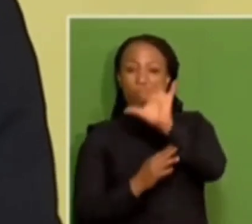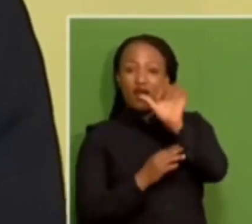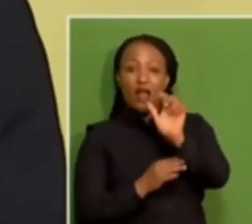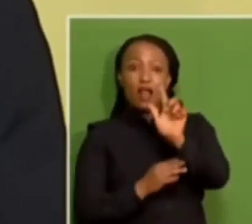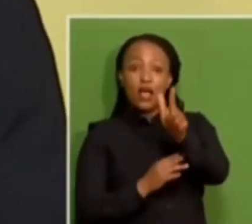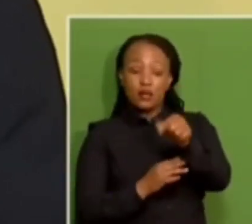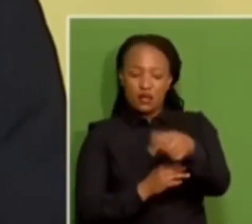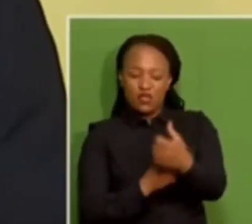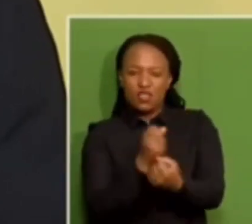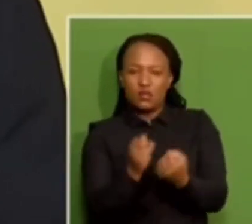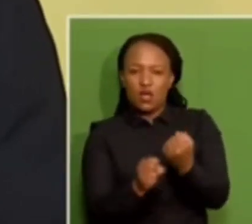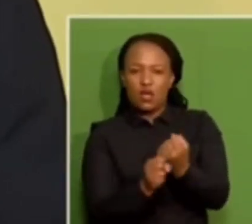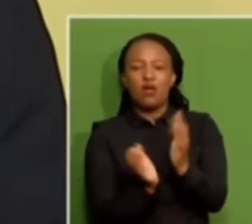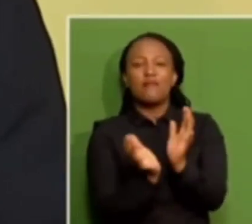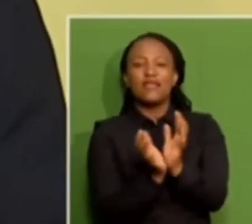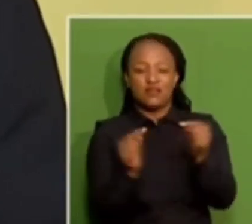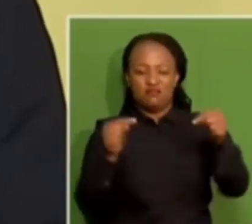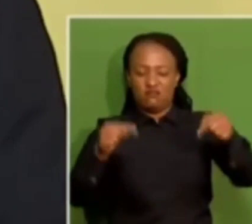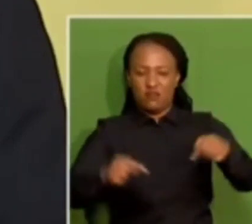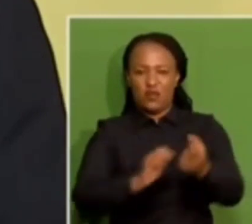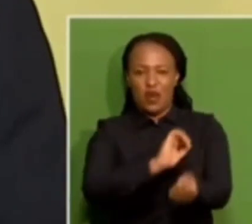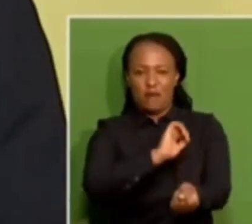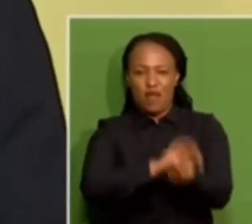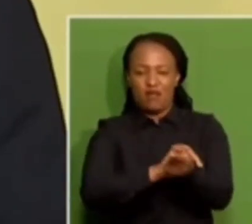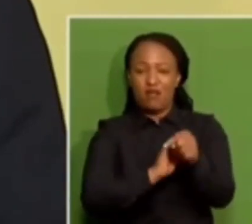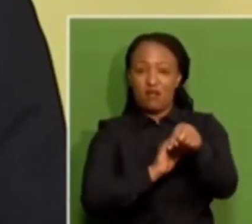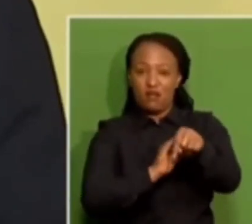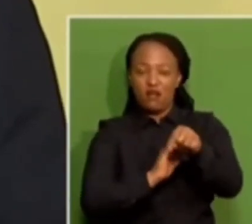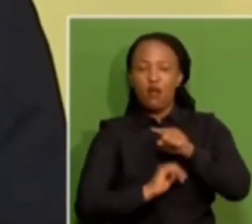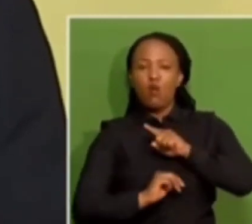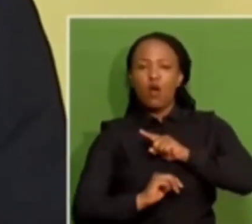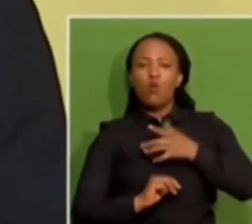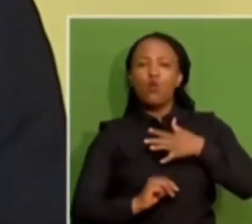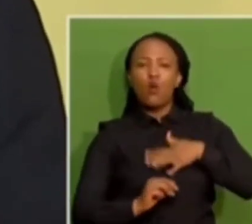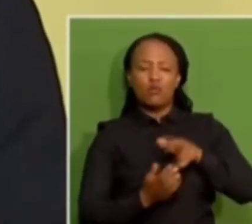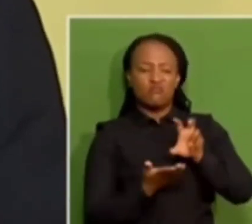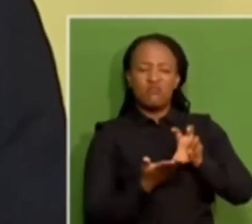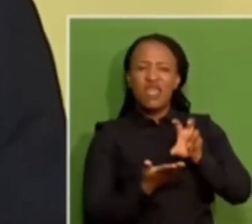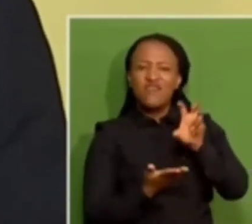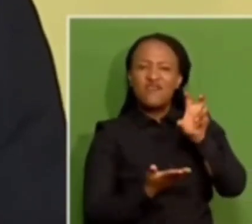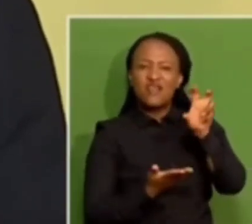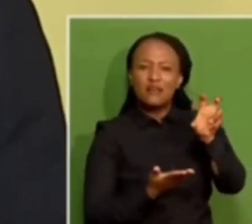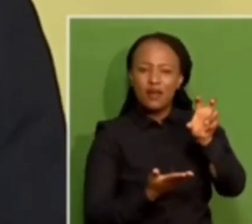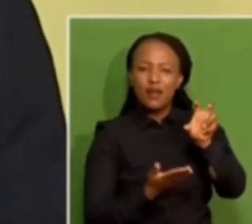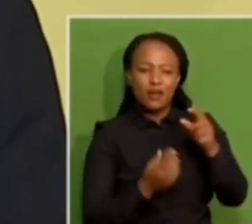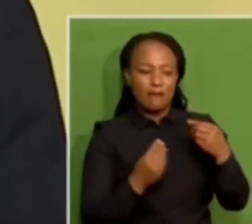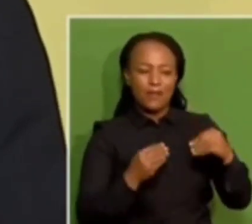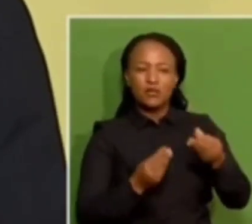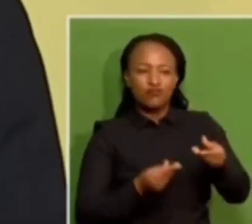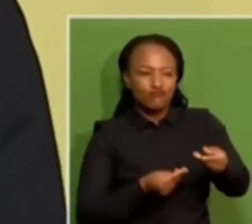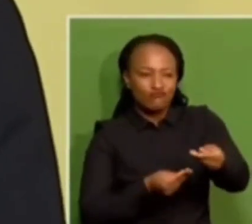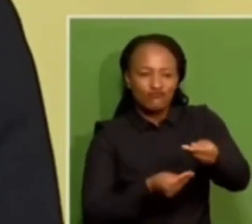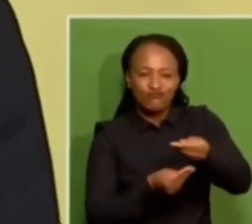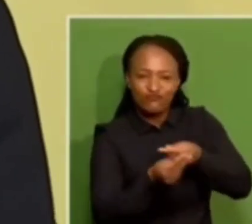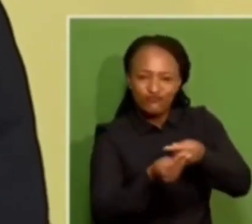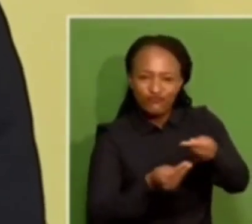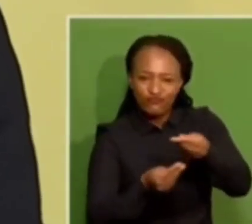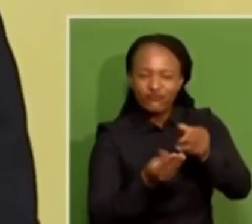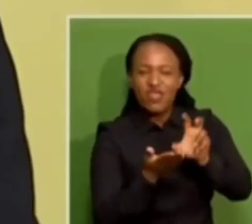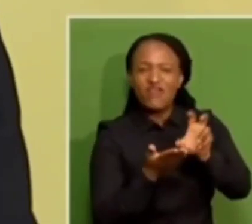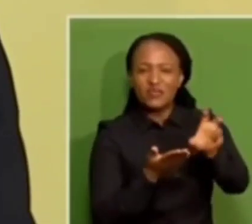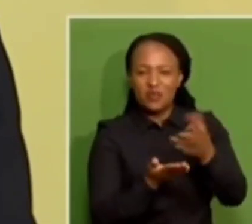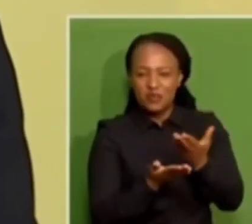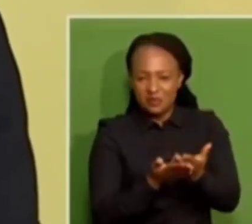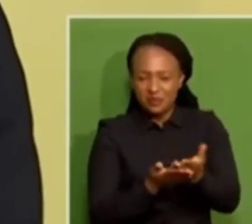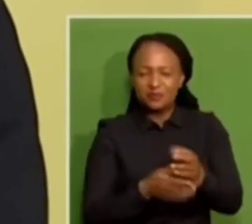Union South Africa Summit later this year in South Africa to Foster our investment and trade relations